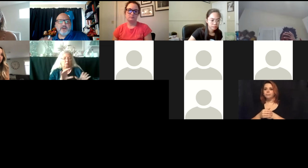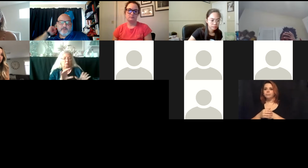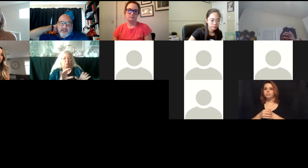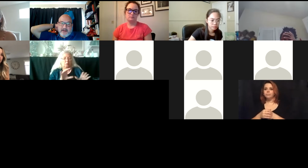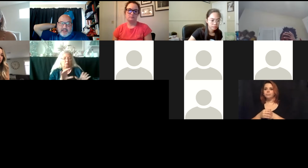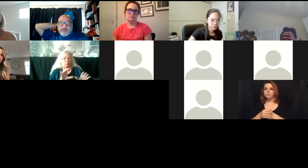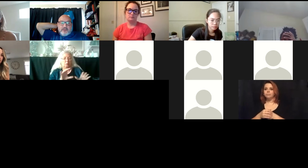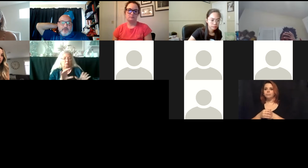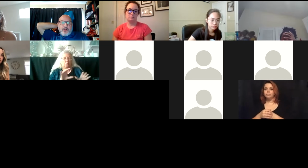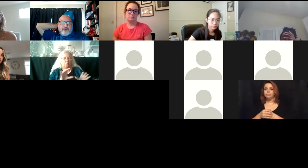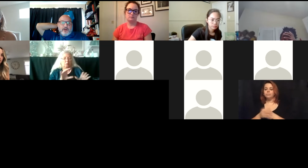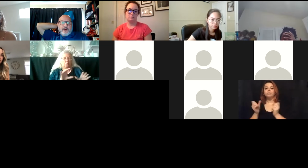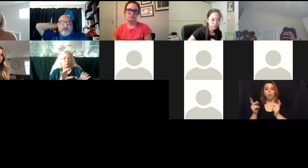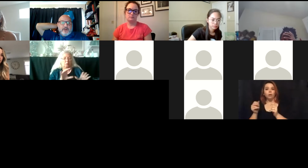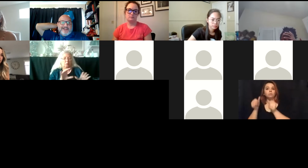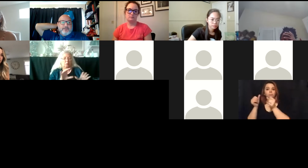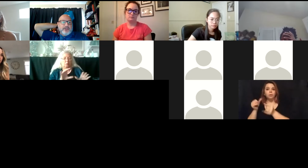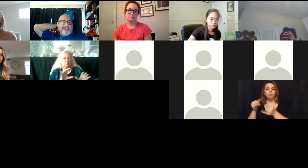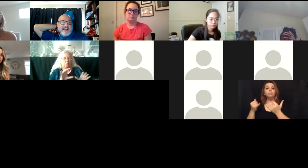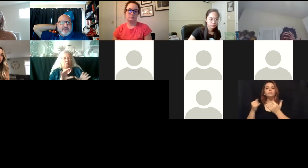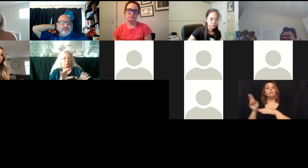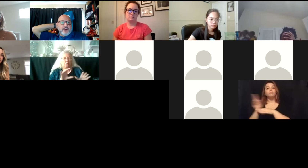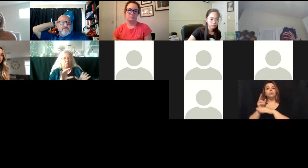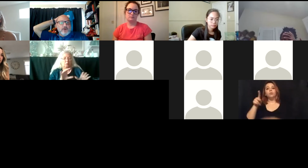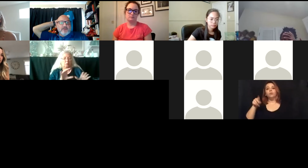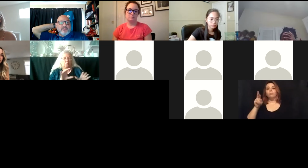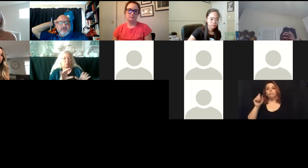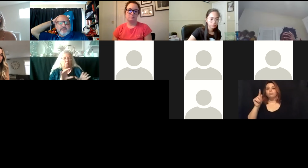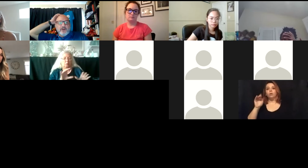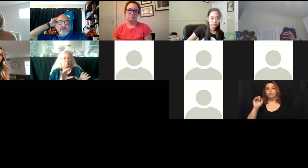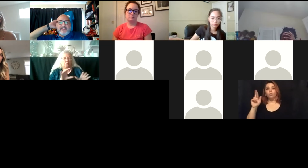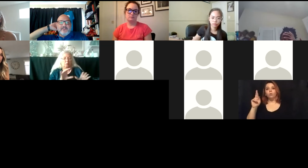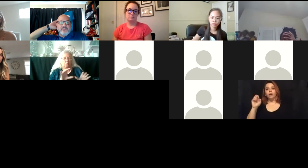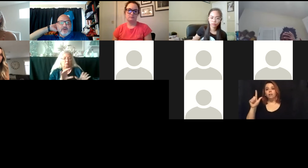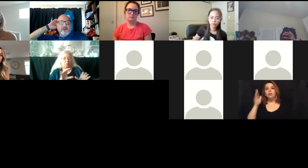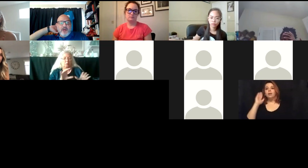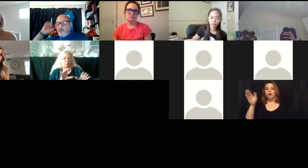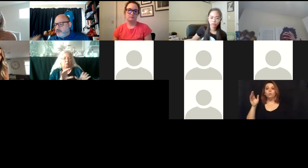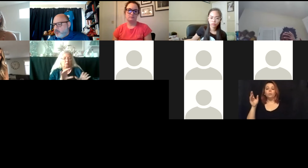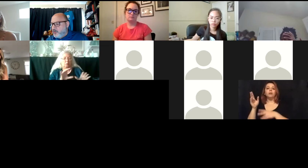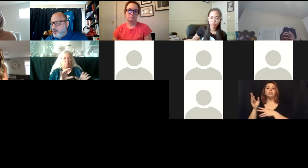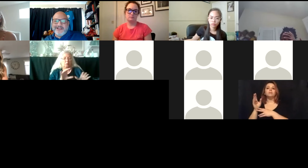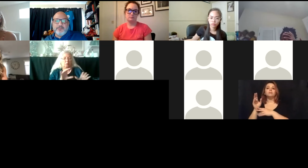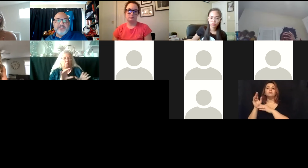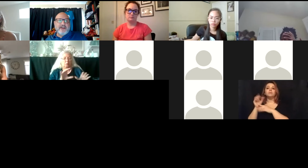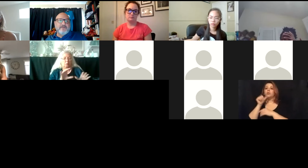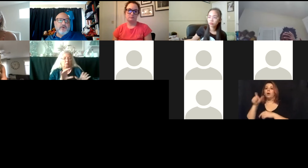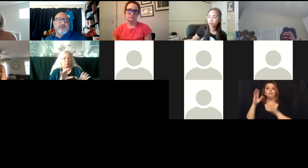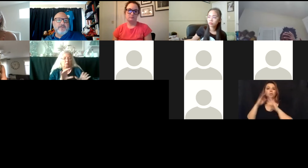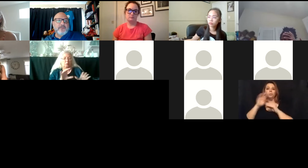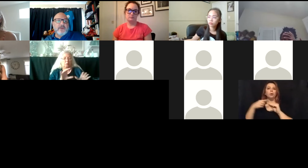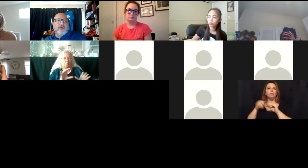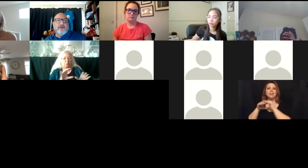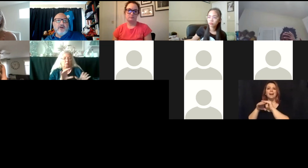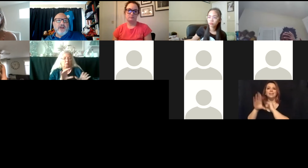There you go. And again, by using Proctorio, it will input the access code for you. So you don't have to worry about the access code. Proctorio will input that for